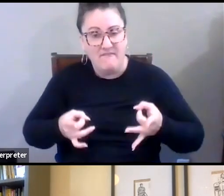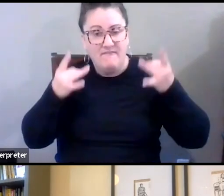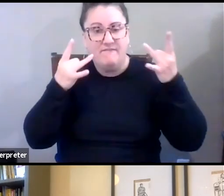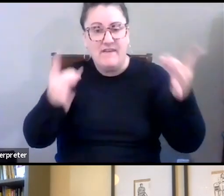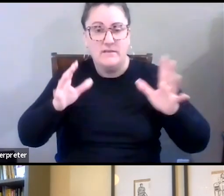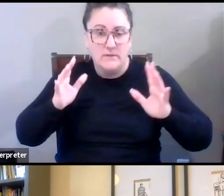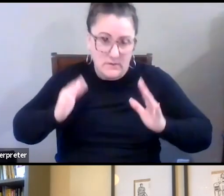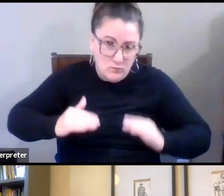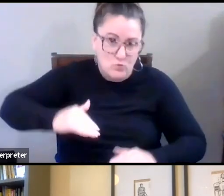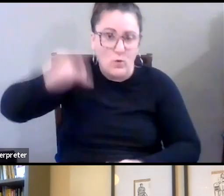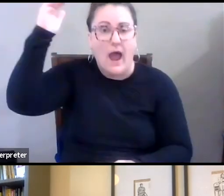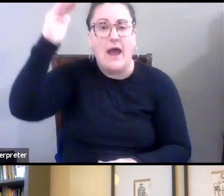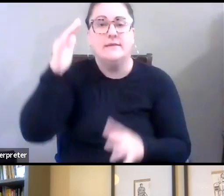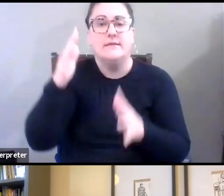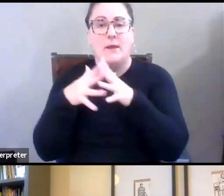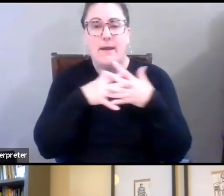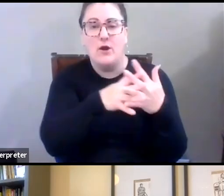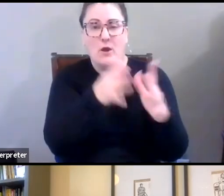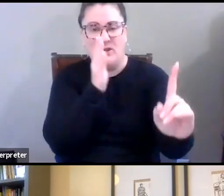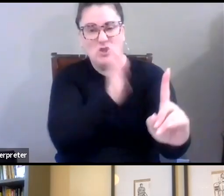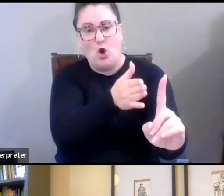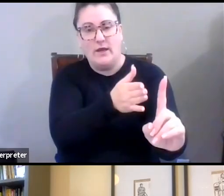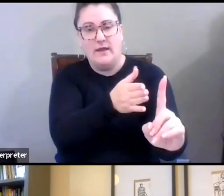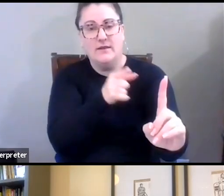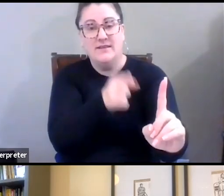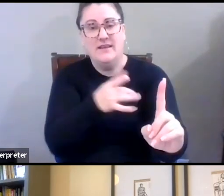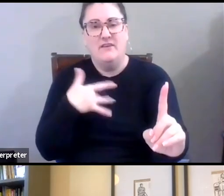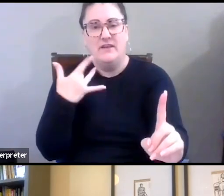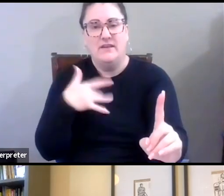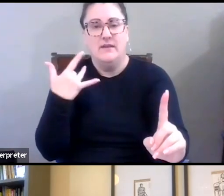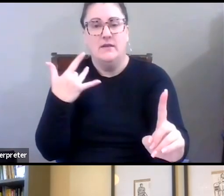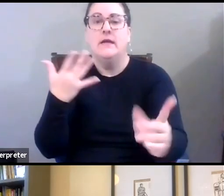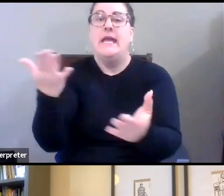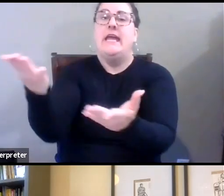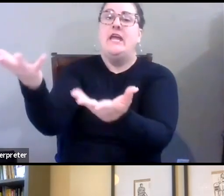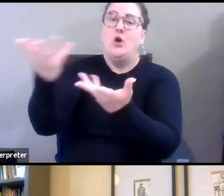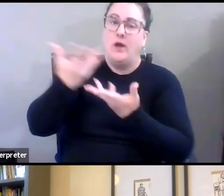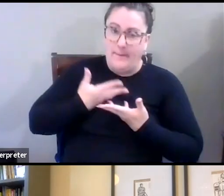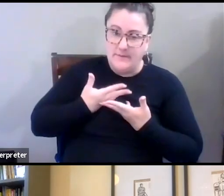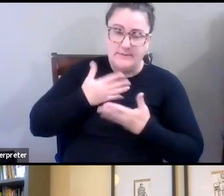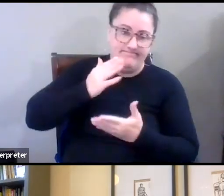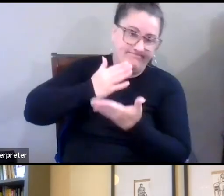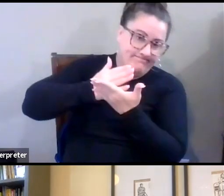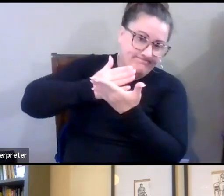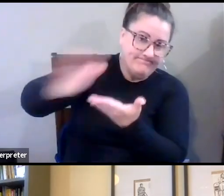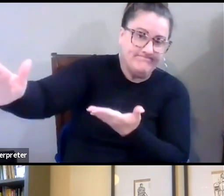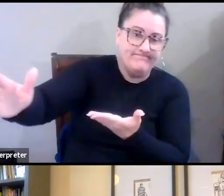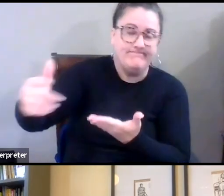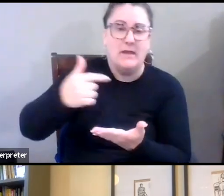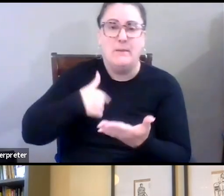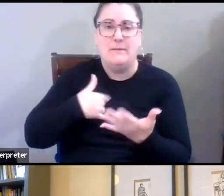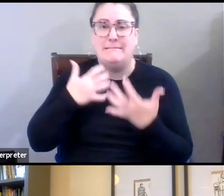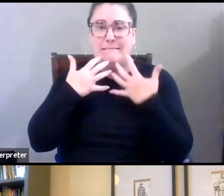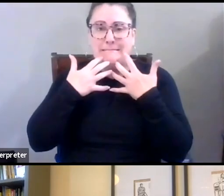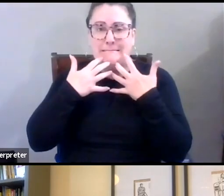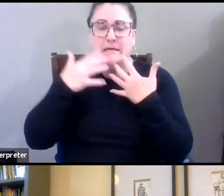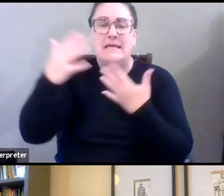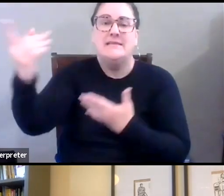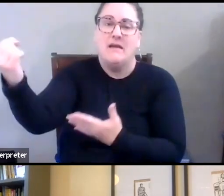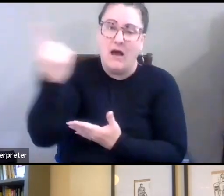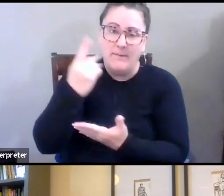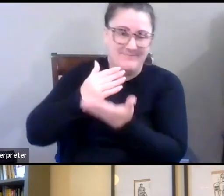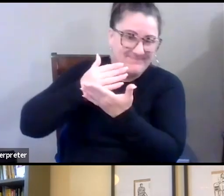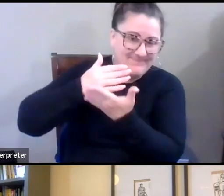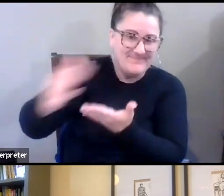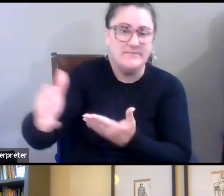in America, when we're the ones targeted, where it's sort of that feeling of like, oh, here it comes. Mm-hmm. The thing that I've been dreading, the thing that I thought